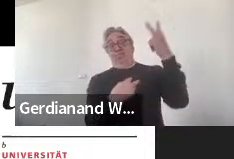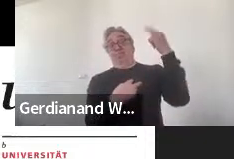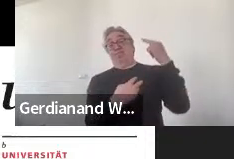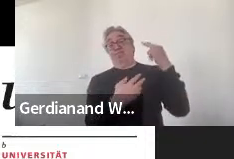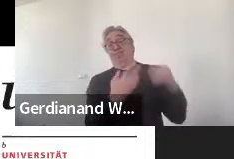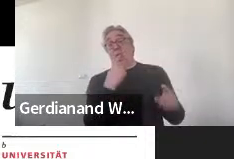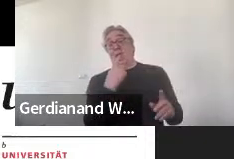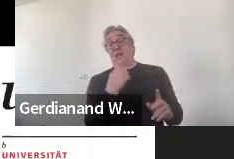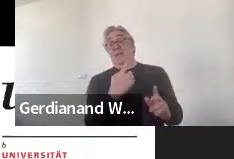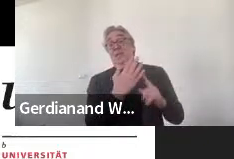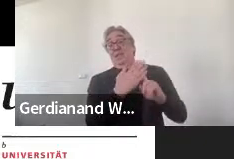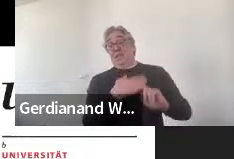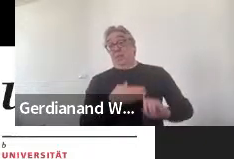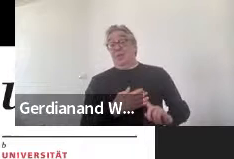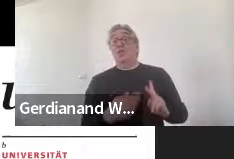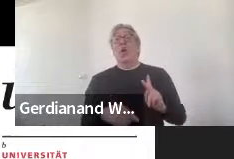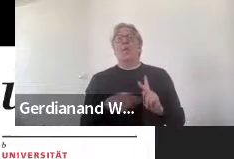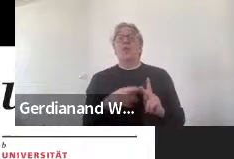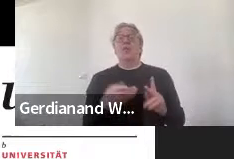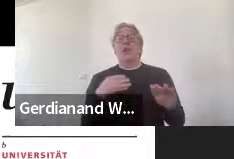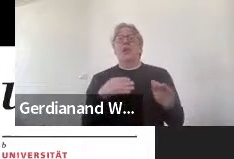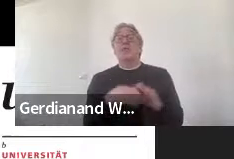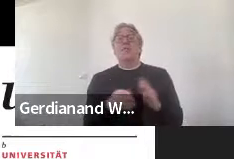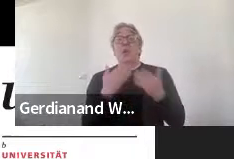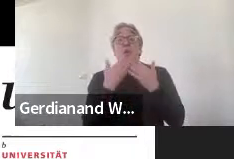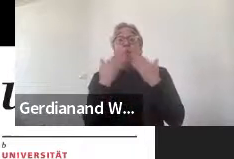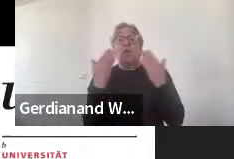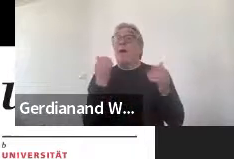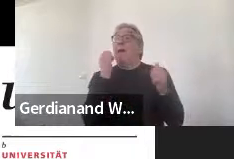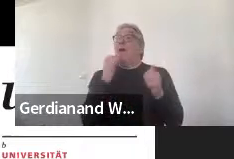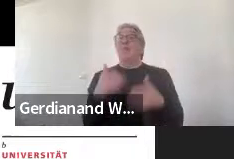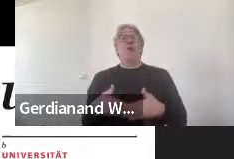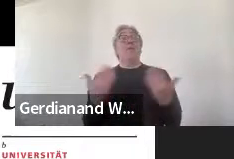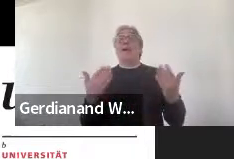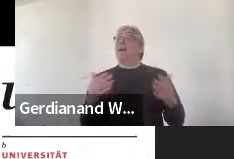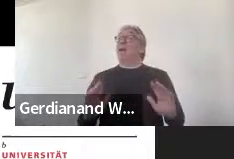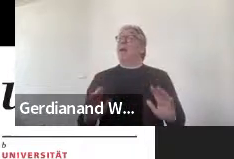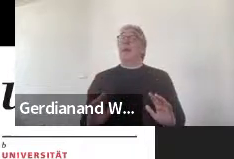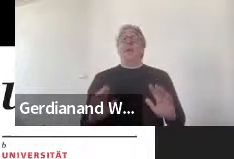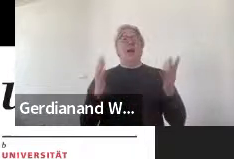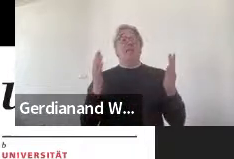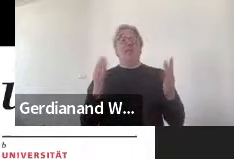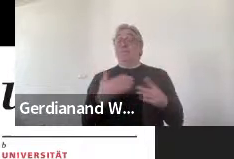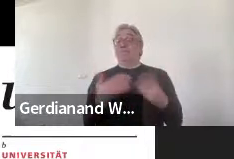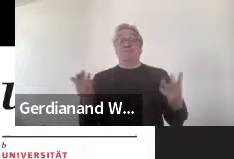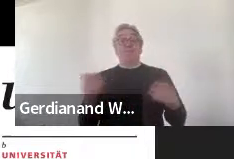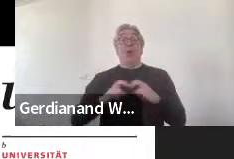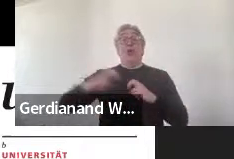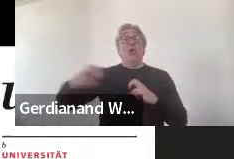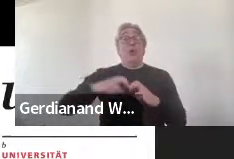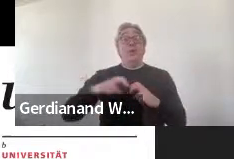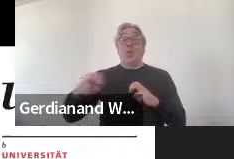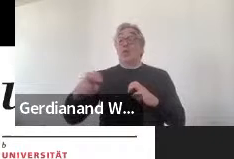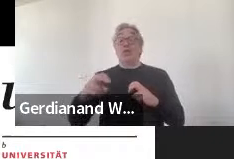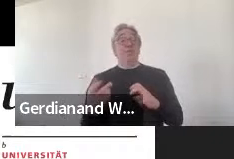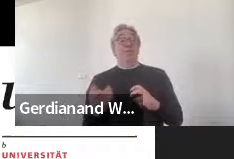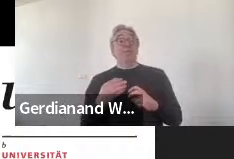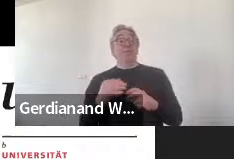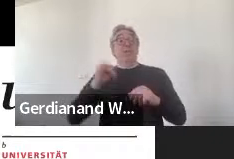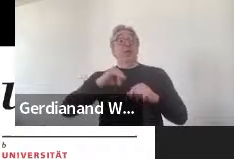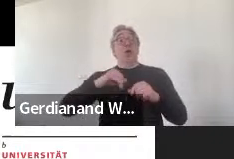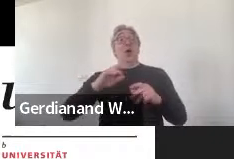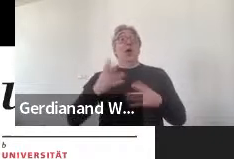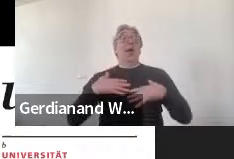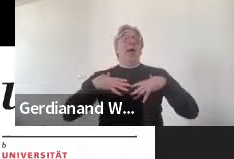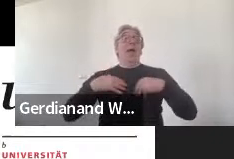discrimination, but there is also lack of accessibility in daily living aids, in infrastructure, and also in quality